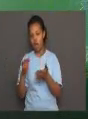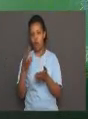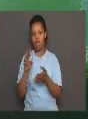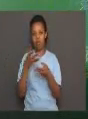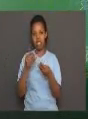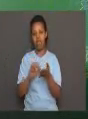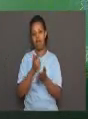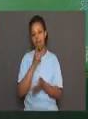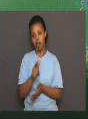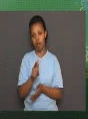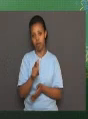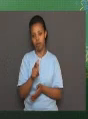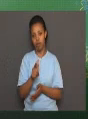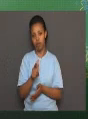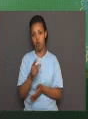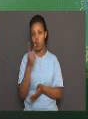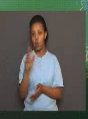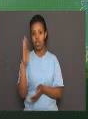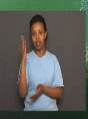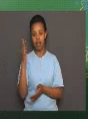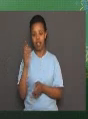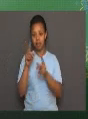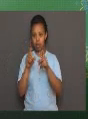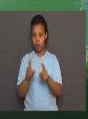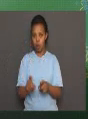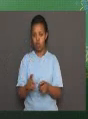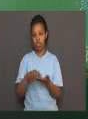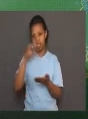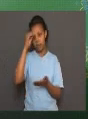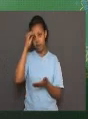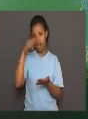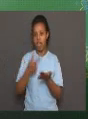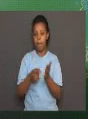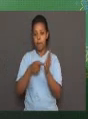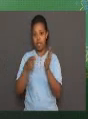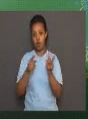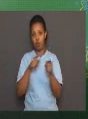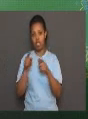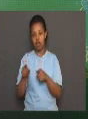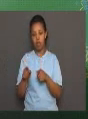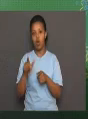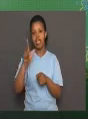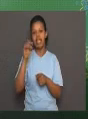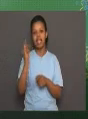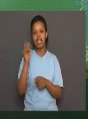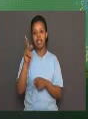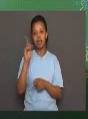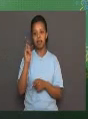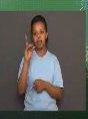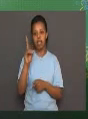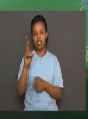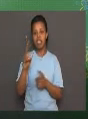We will learn about 2 tests that indicate the presence of lipids in